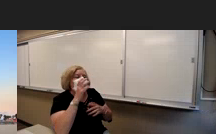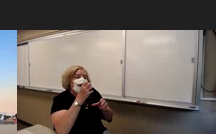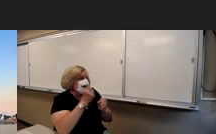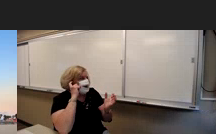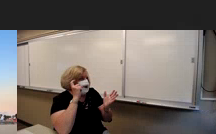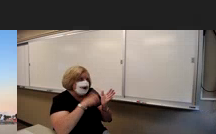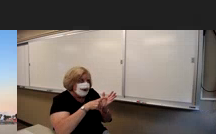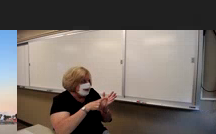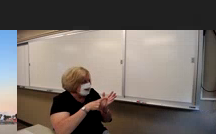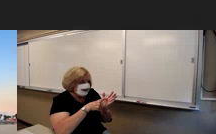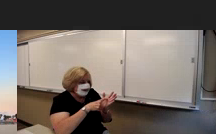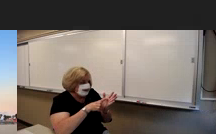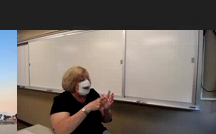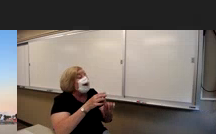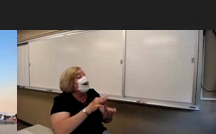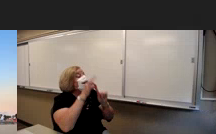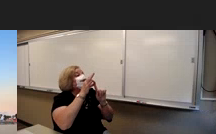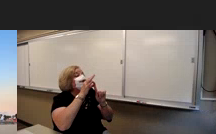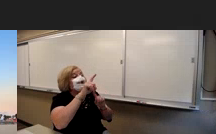the Teams desktop app.